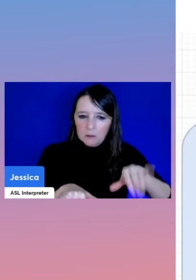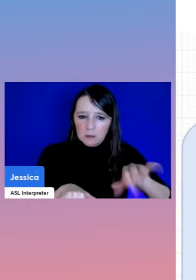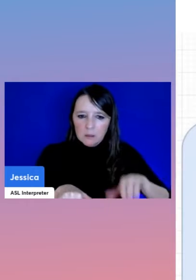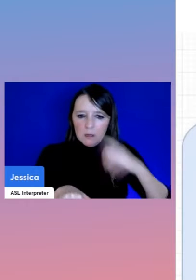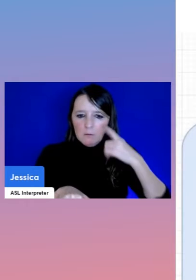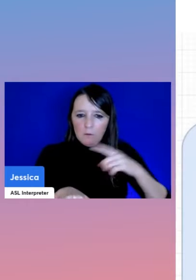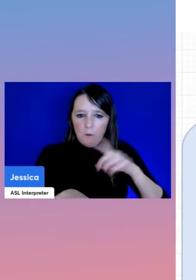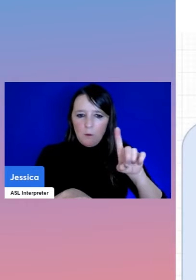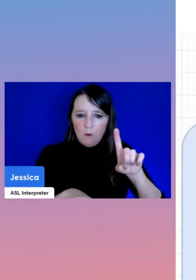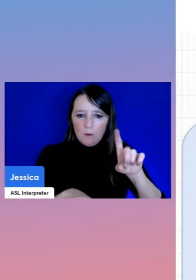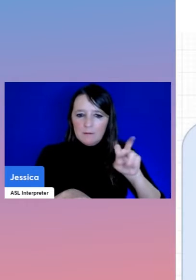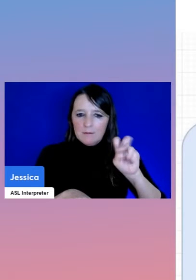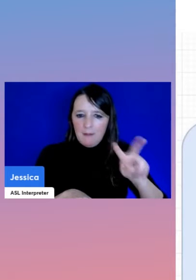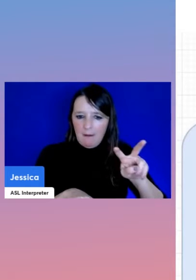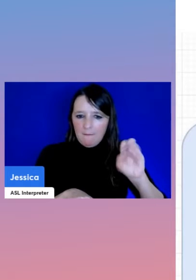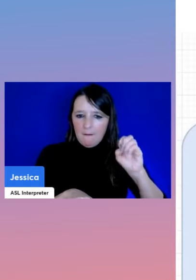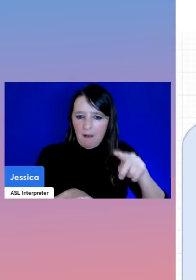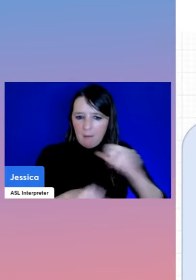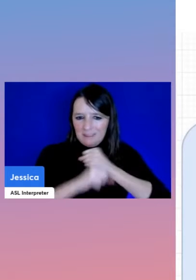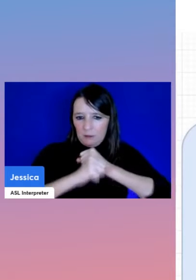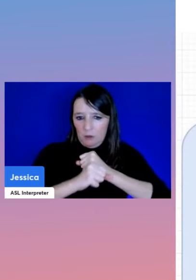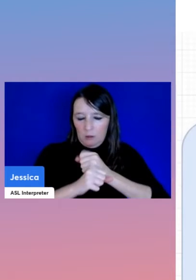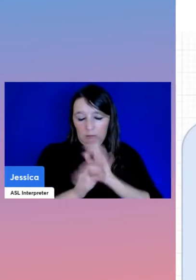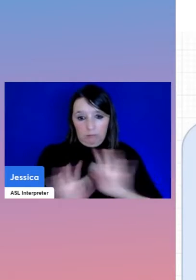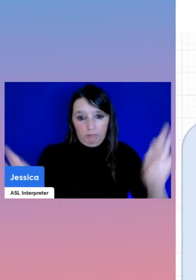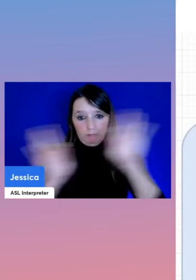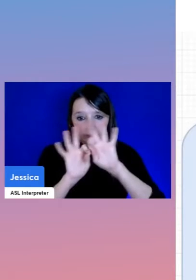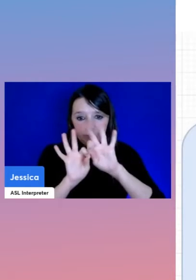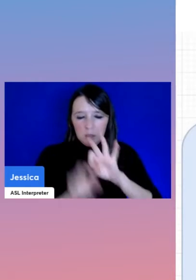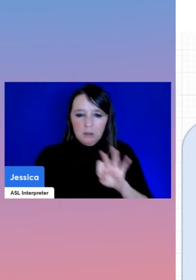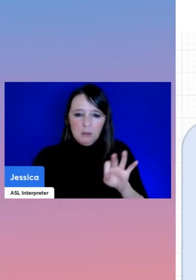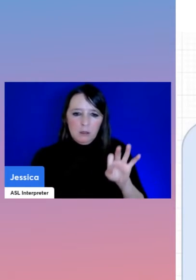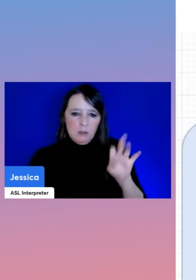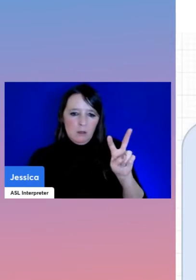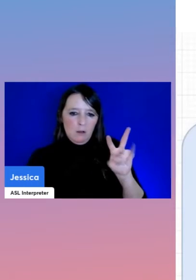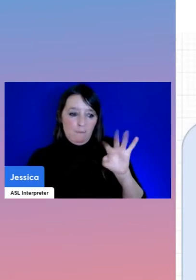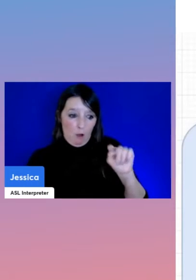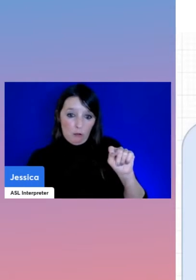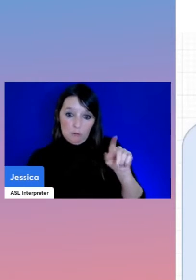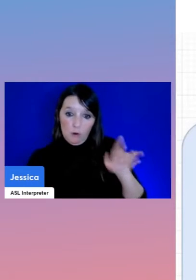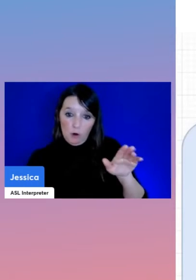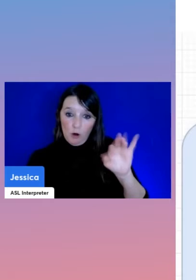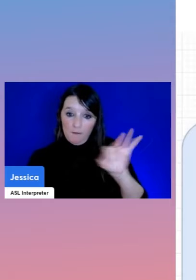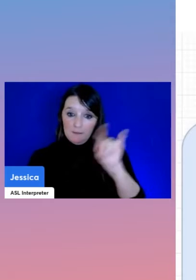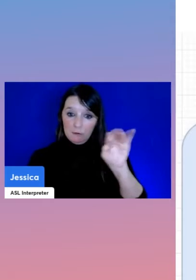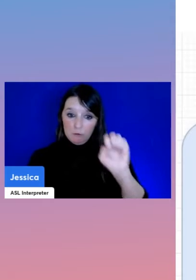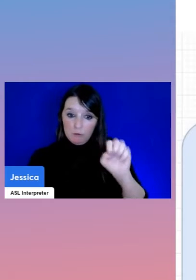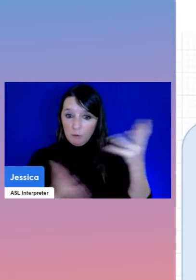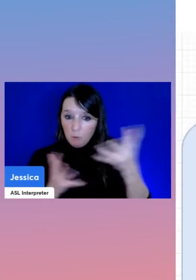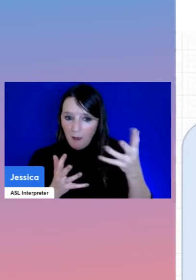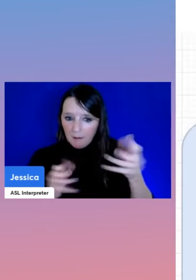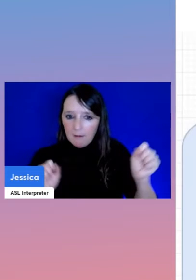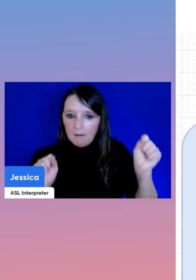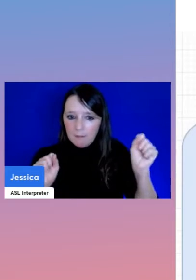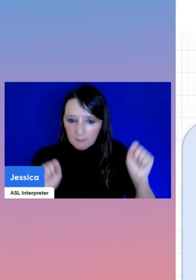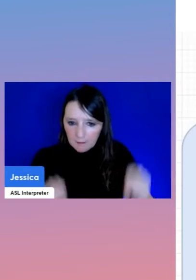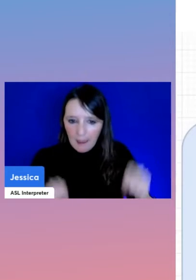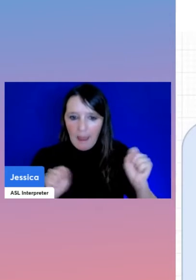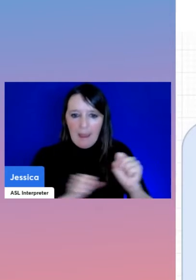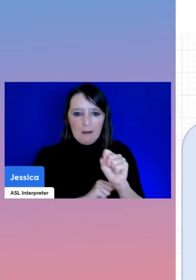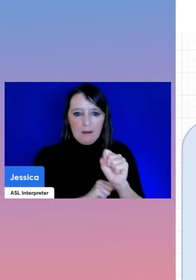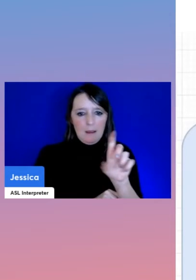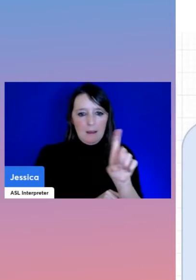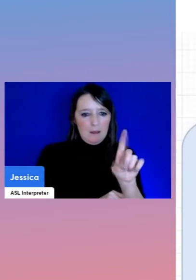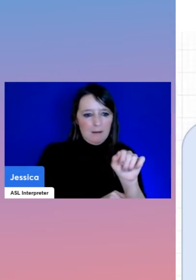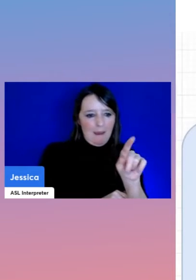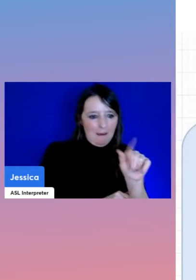security is paramount. One of Vault's standout features is the ability to encrypt data both at rest